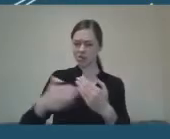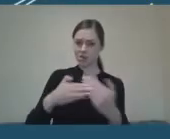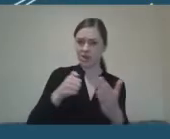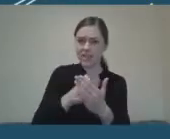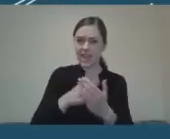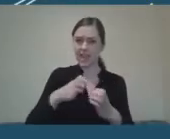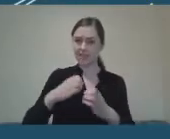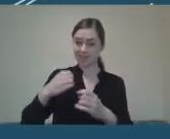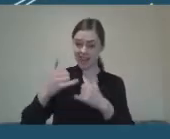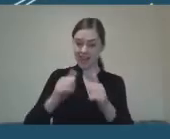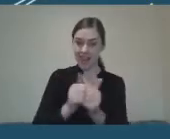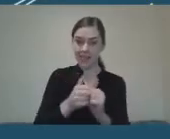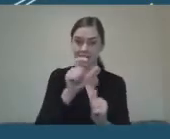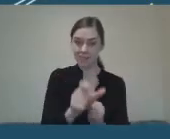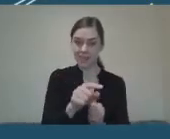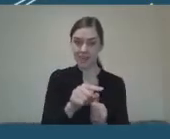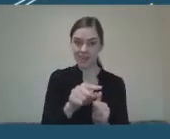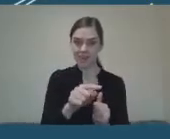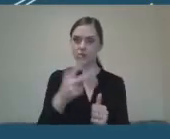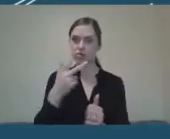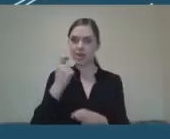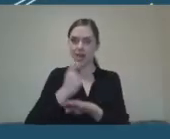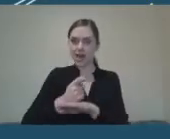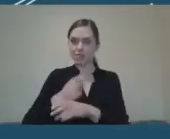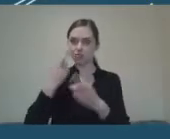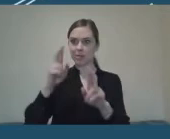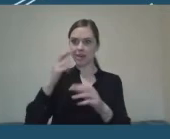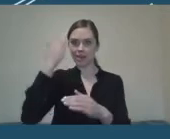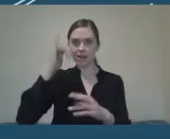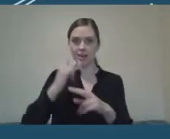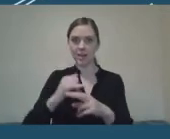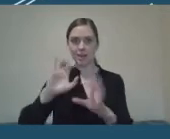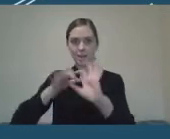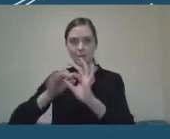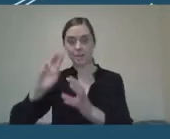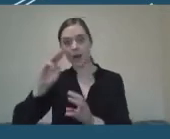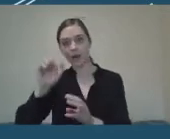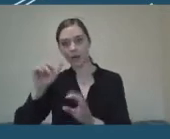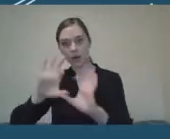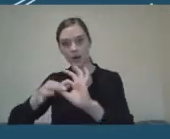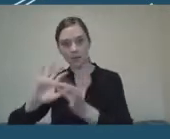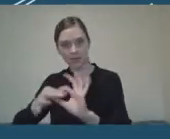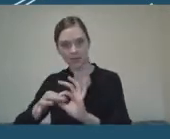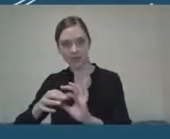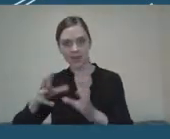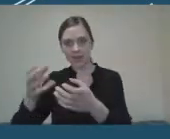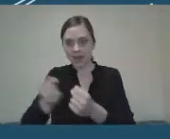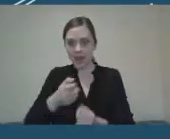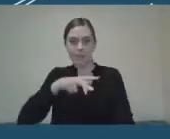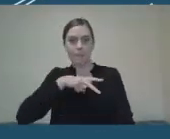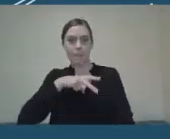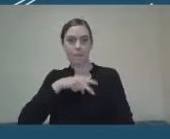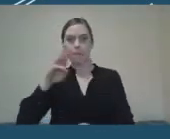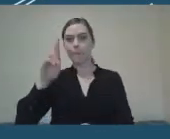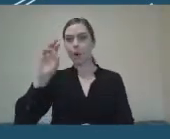She's now a 3-time Paralympian and a medalist, claiming bronze in the 100-metre breaststroke at the Rio Games in